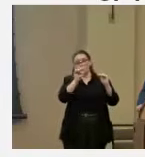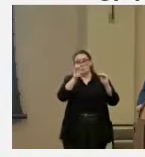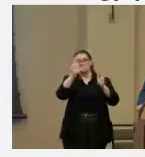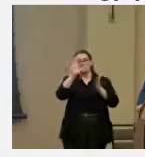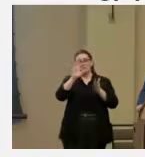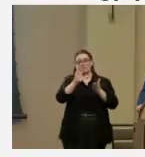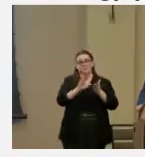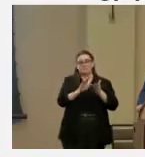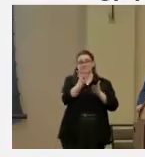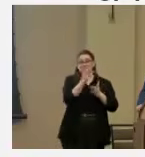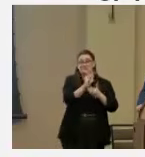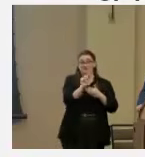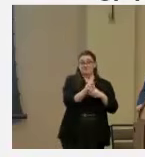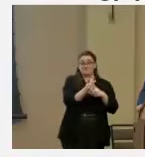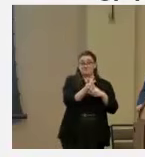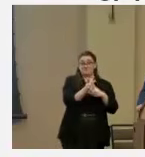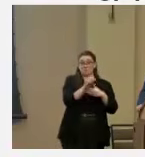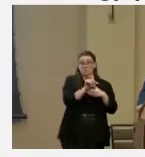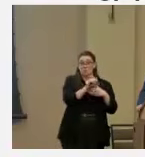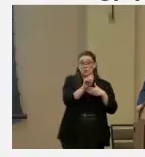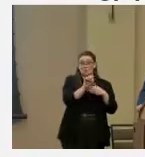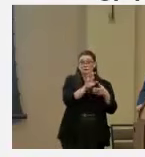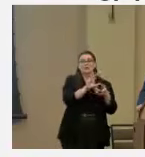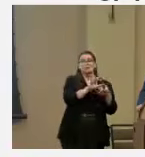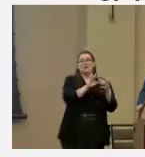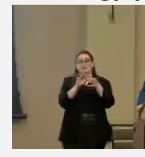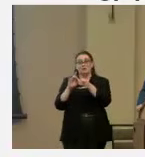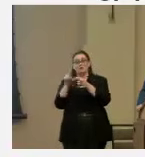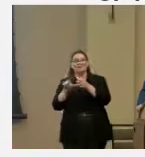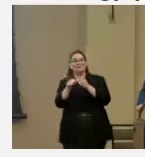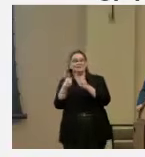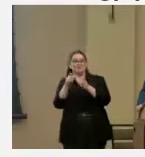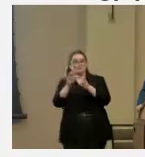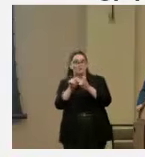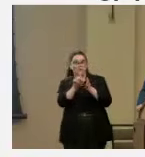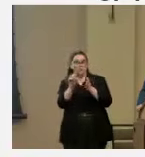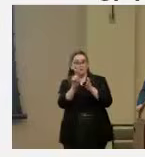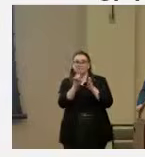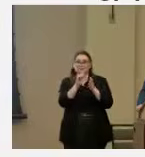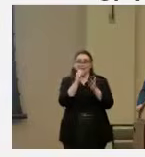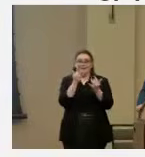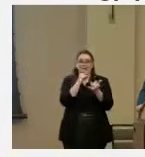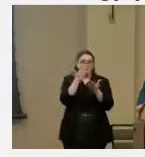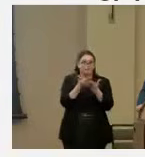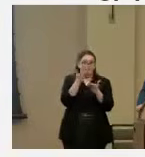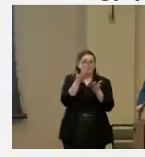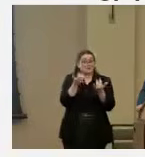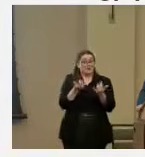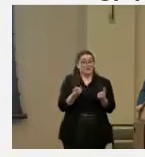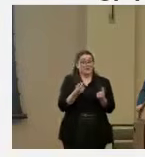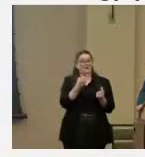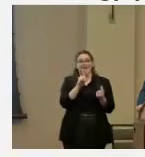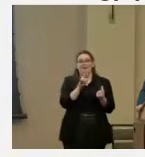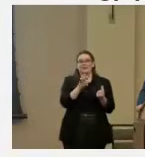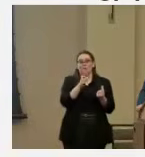per kilo dosing of Plaquenil is no longer valid, and what we need to do is measure hydroxychloroquine